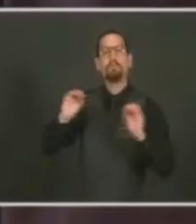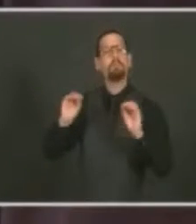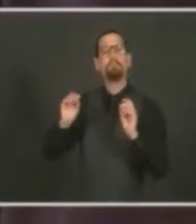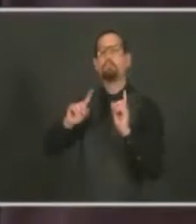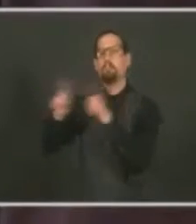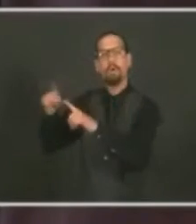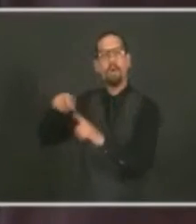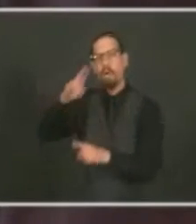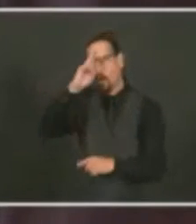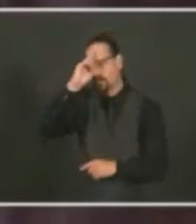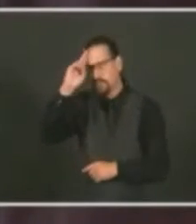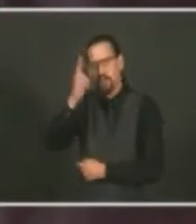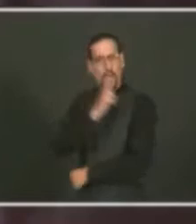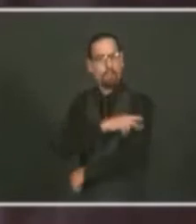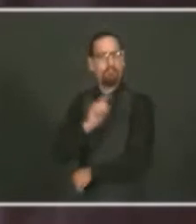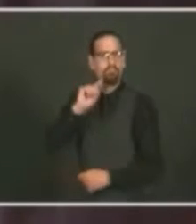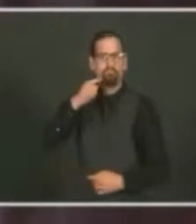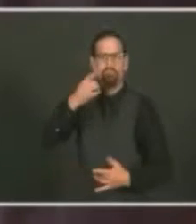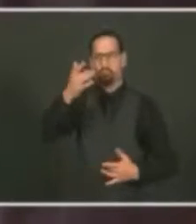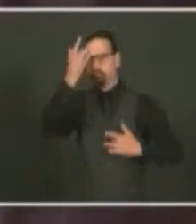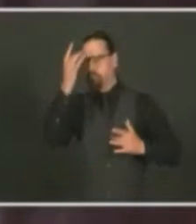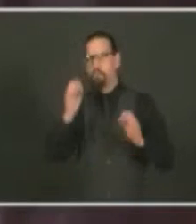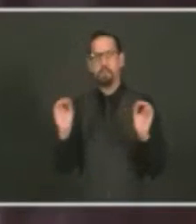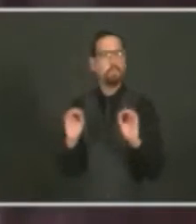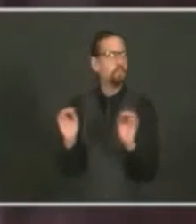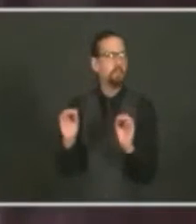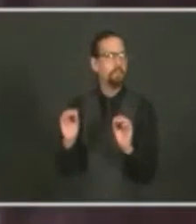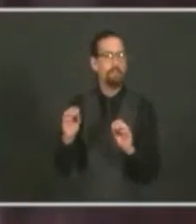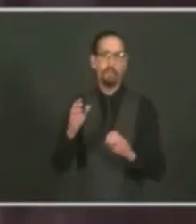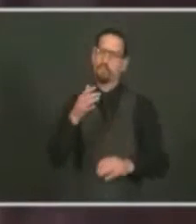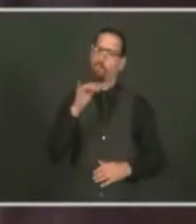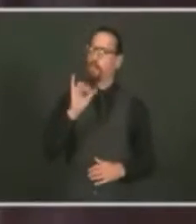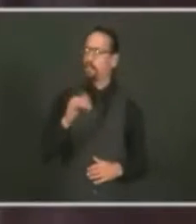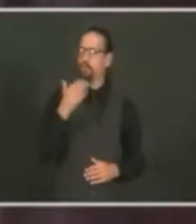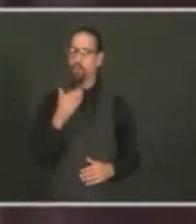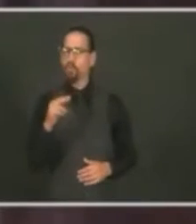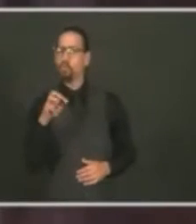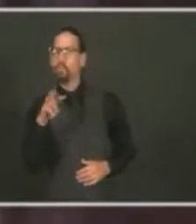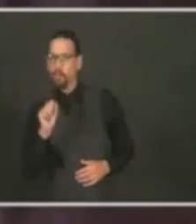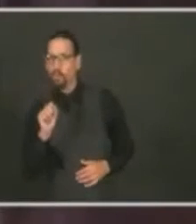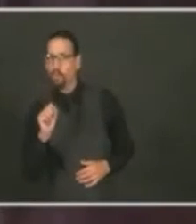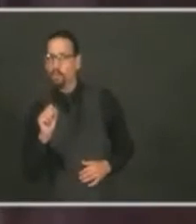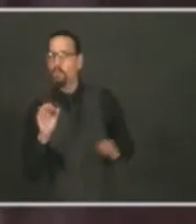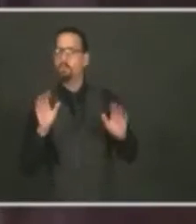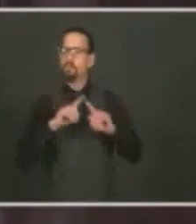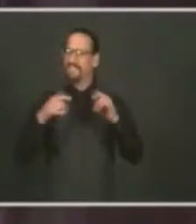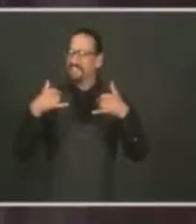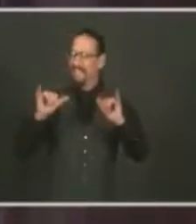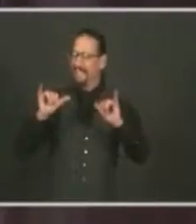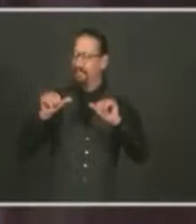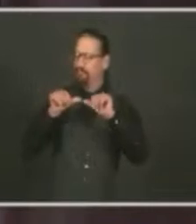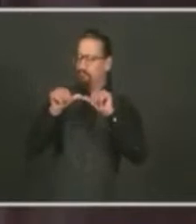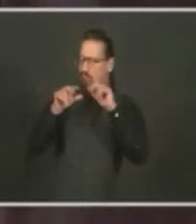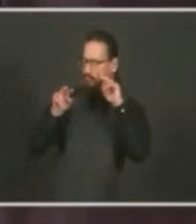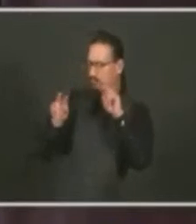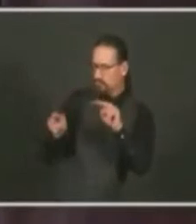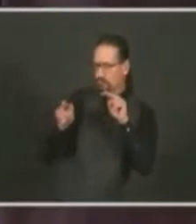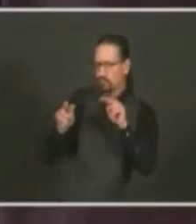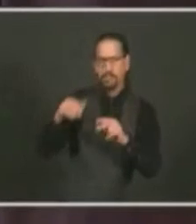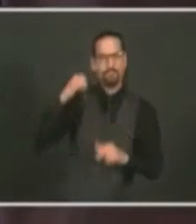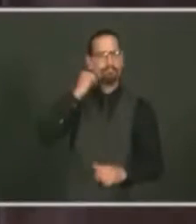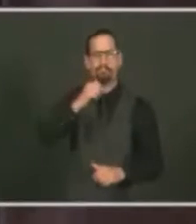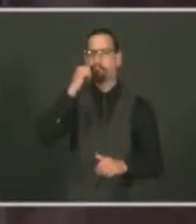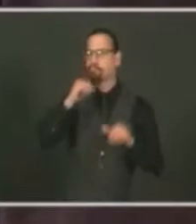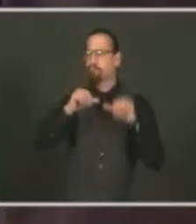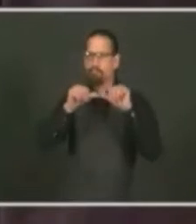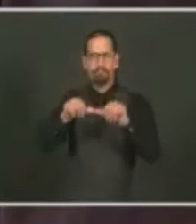good shape, we're keeping our eye on it, we're in constant contact with hospitals, ample supply of PPE, ventilators, and hospital